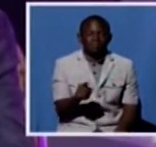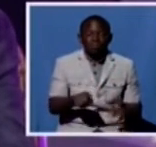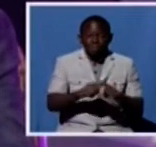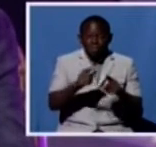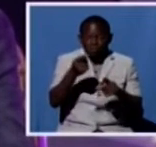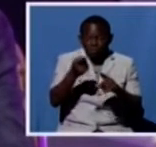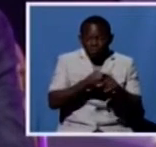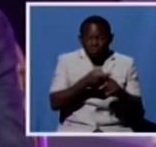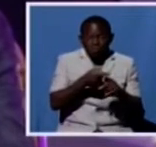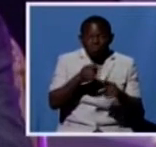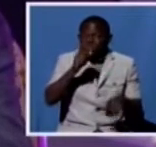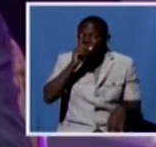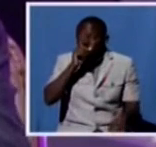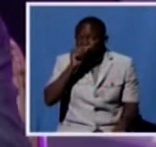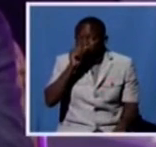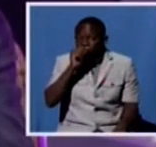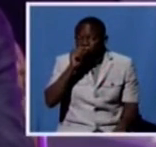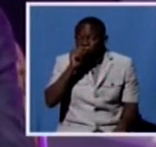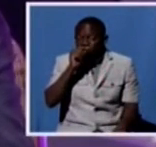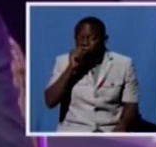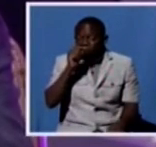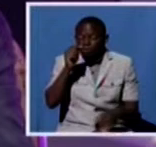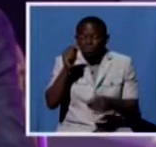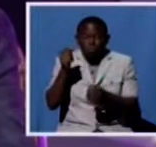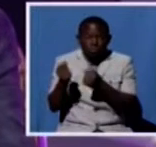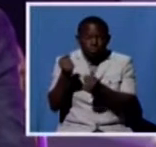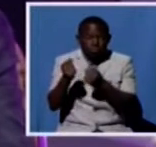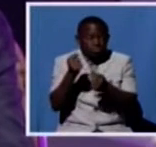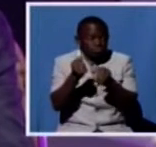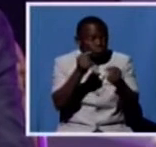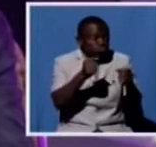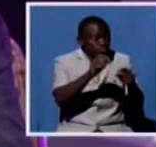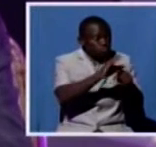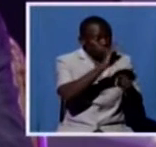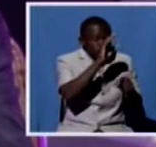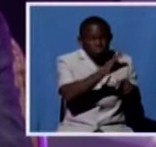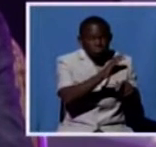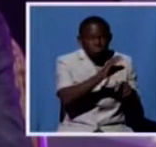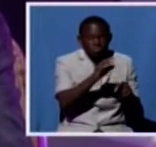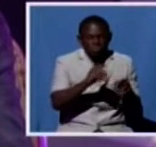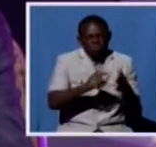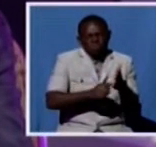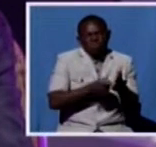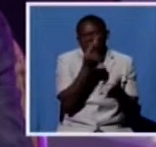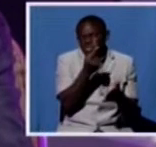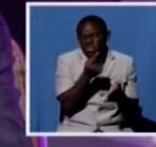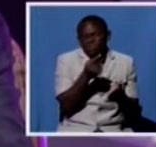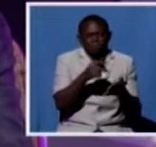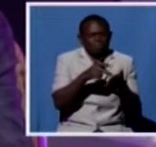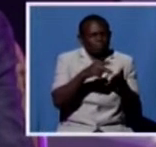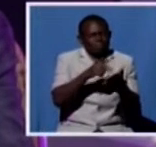Livingstone and going to the Copper Belt, you're not, and you travel once in a while, you're